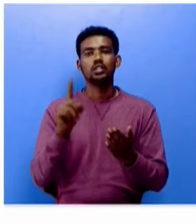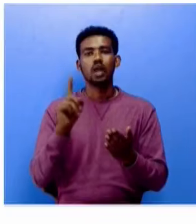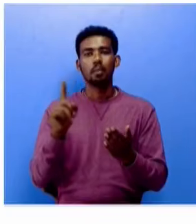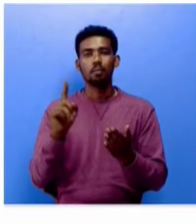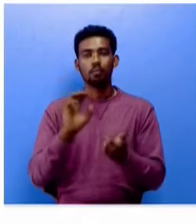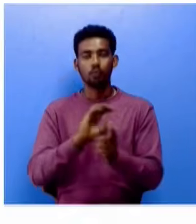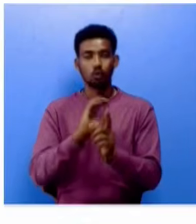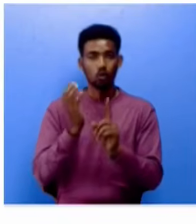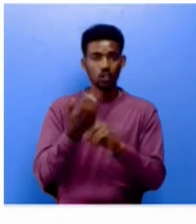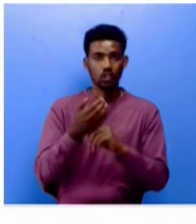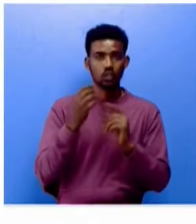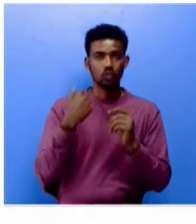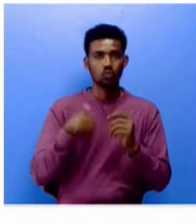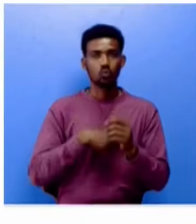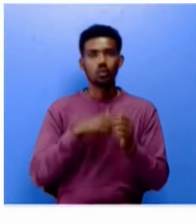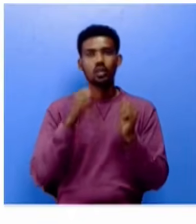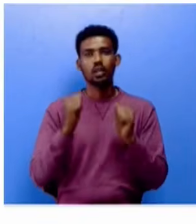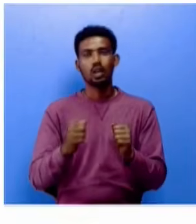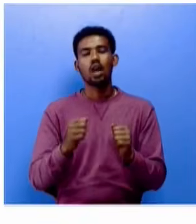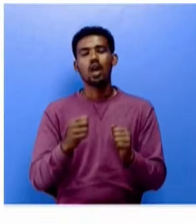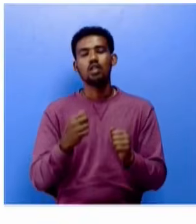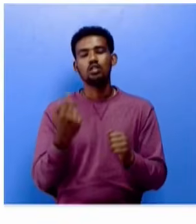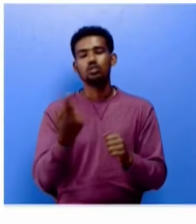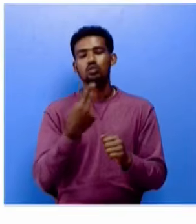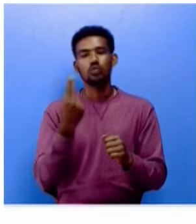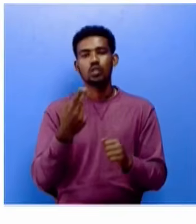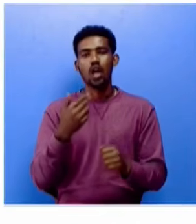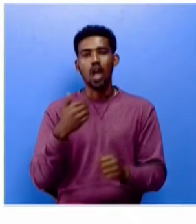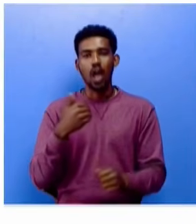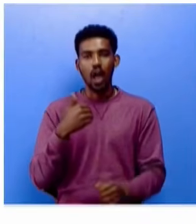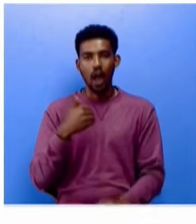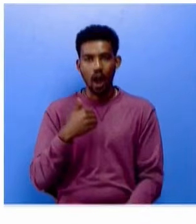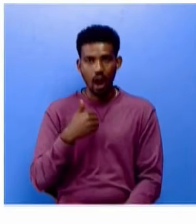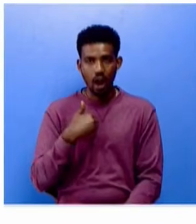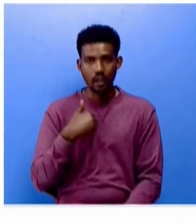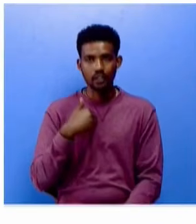use had